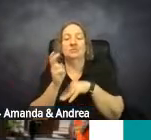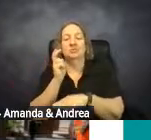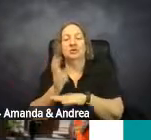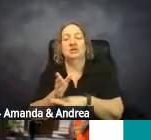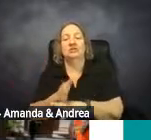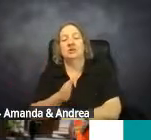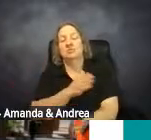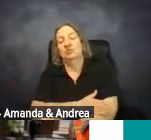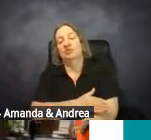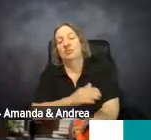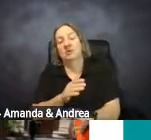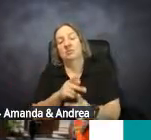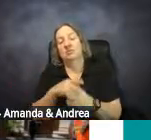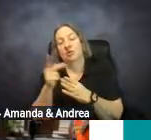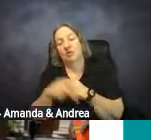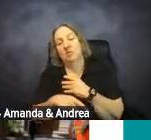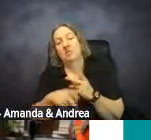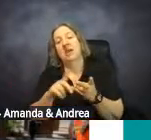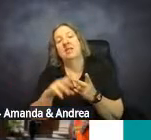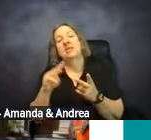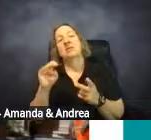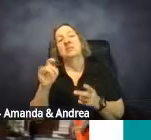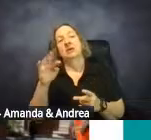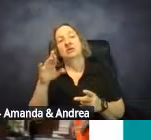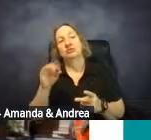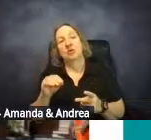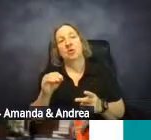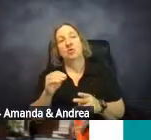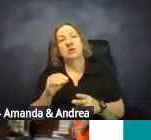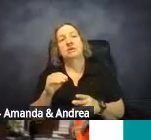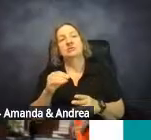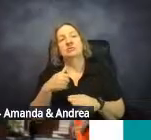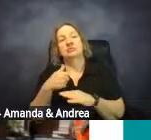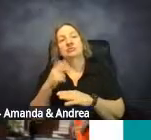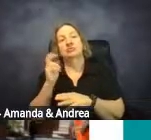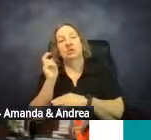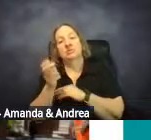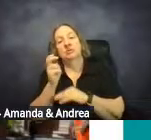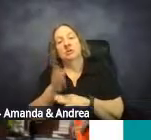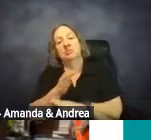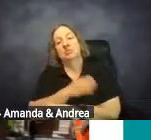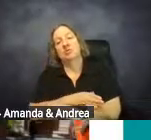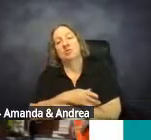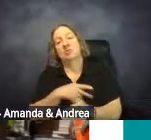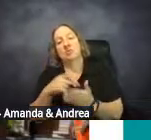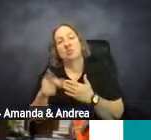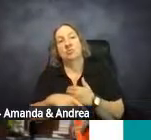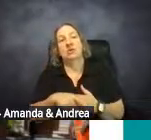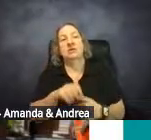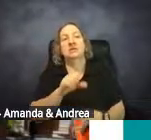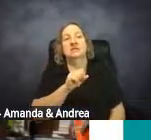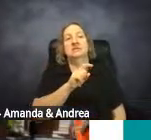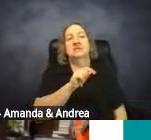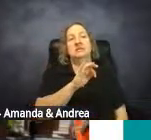program and the metropolitan transportation improvement program called the STIP and the MTIP. And the purpose